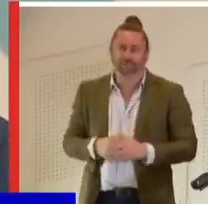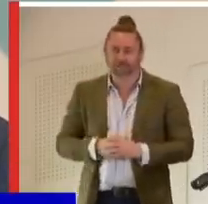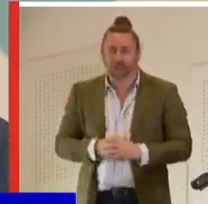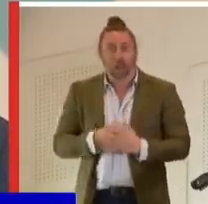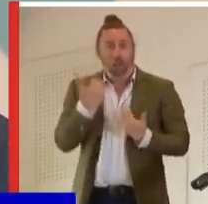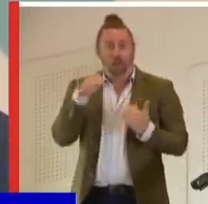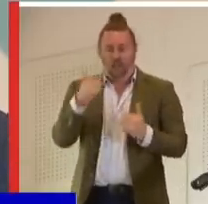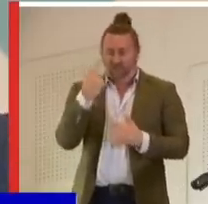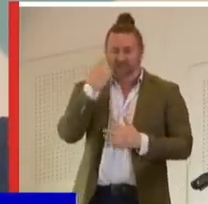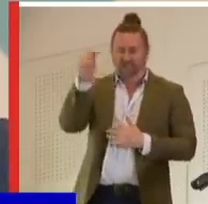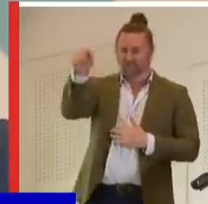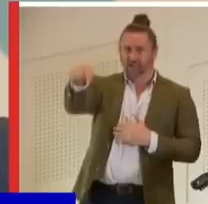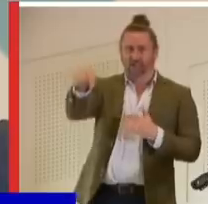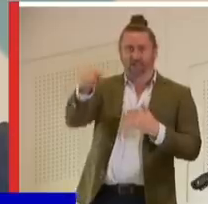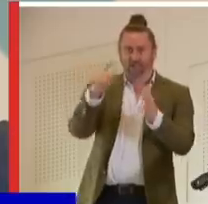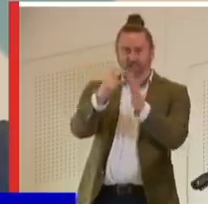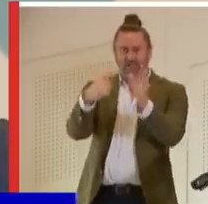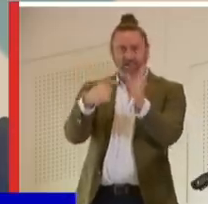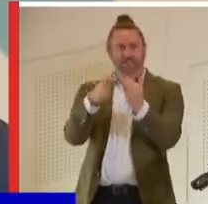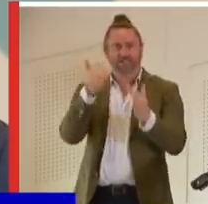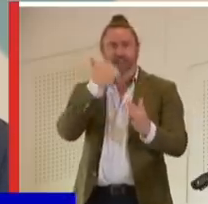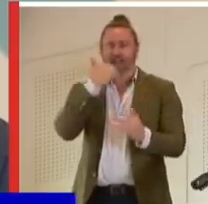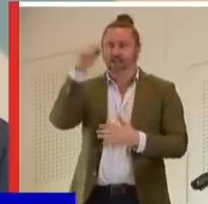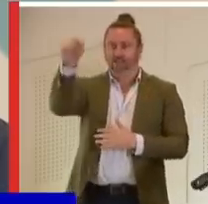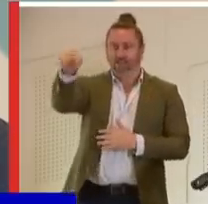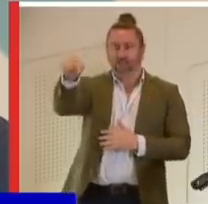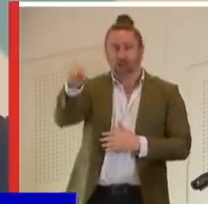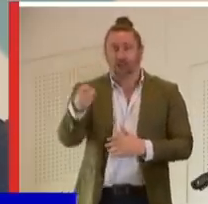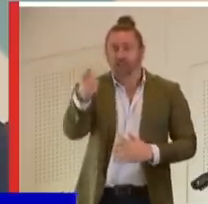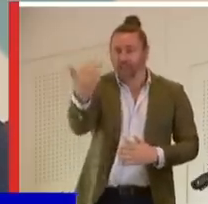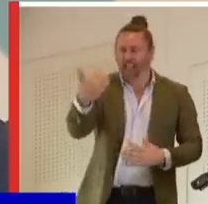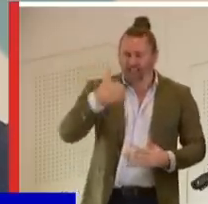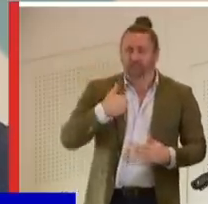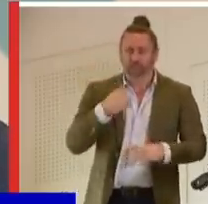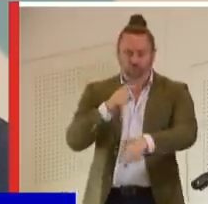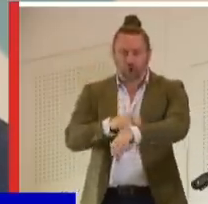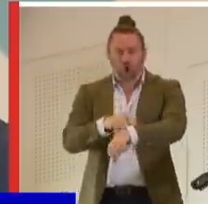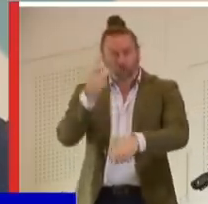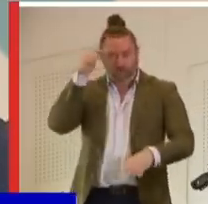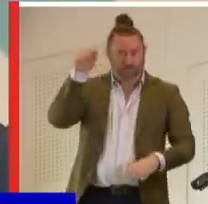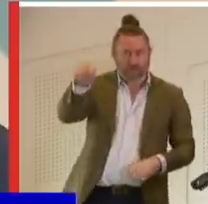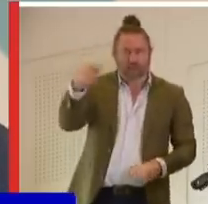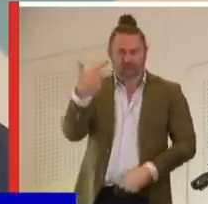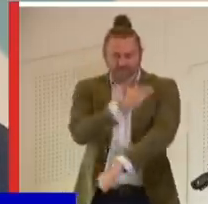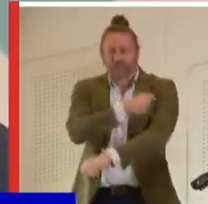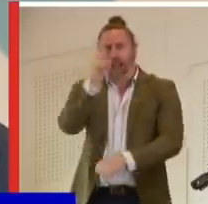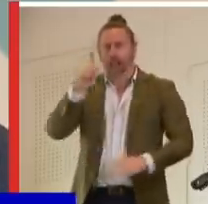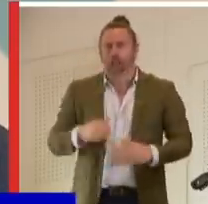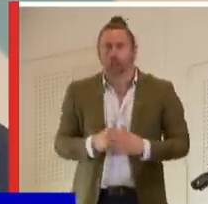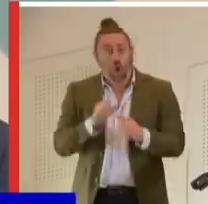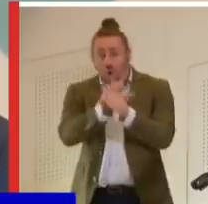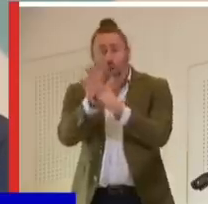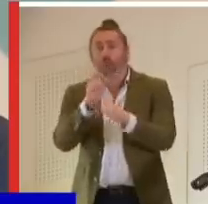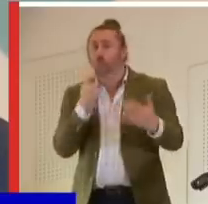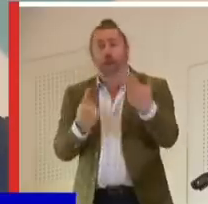set a deadline for Queenslanders to get vaccinated before we expect COVID to start arriving